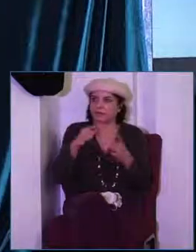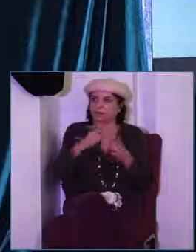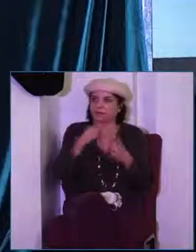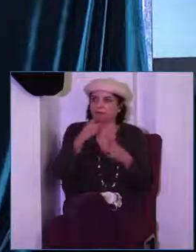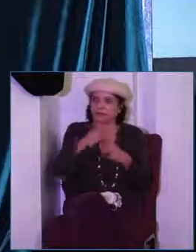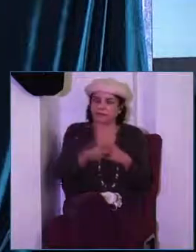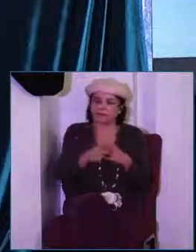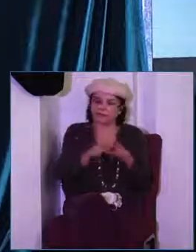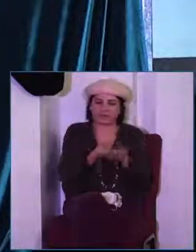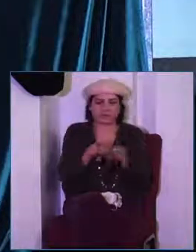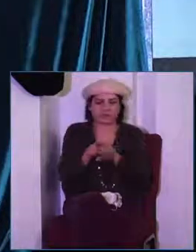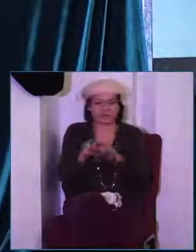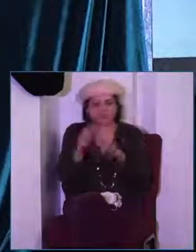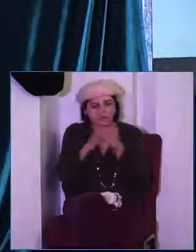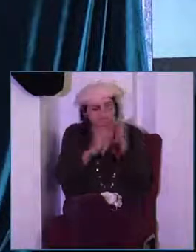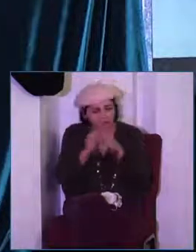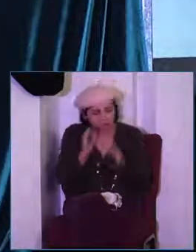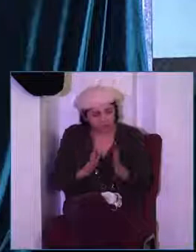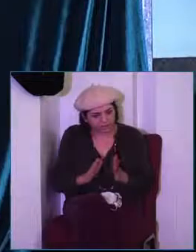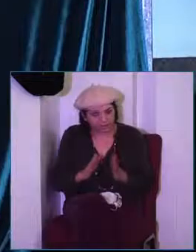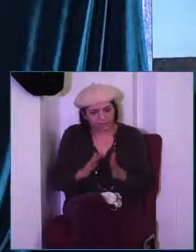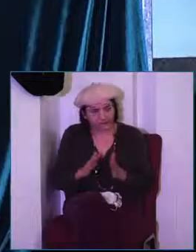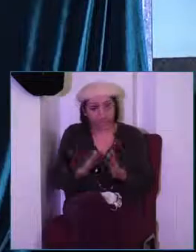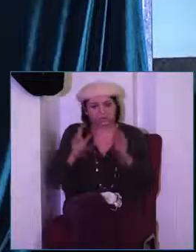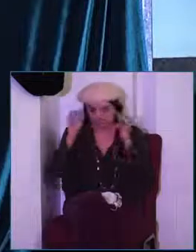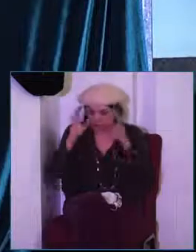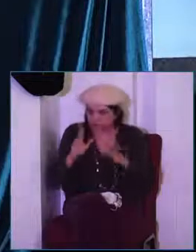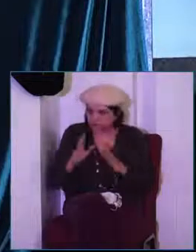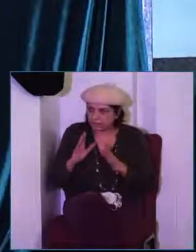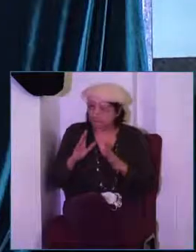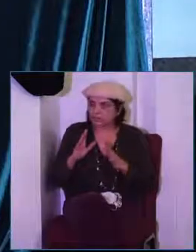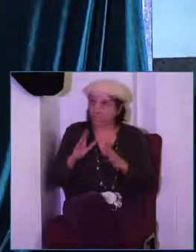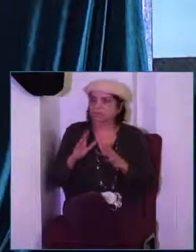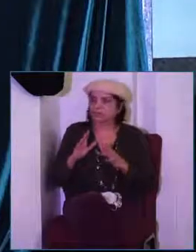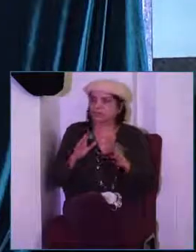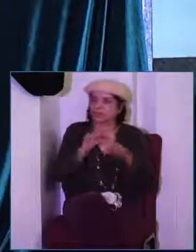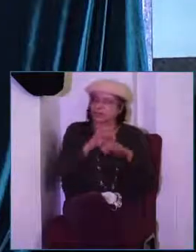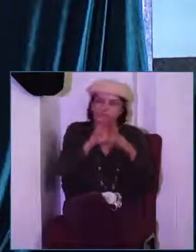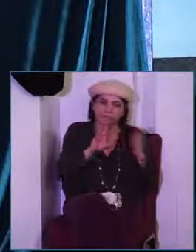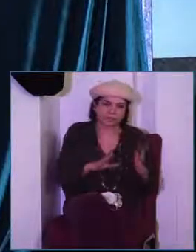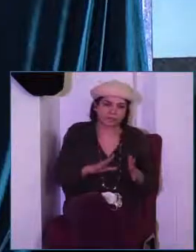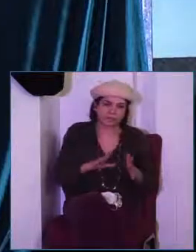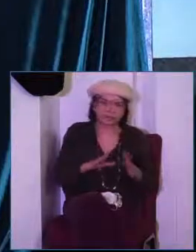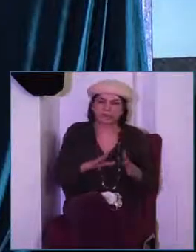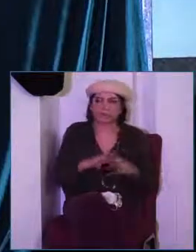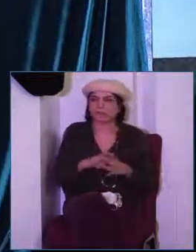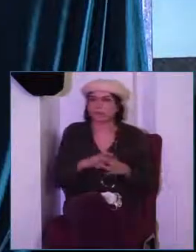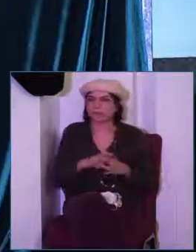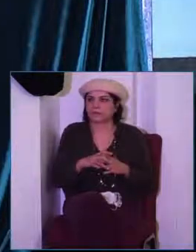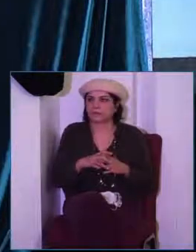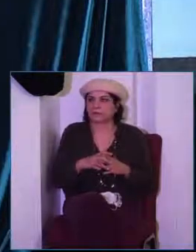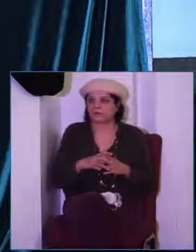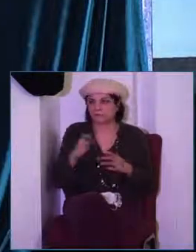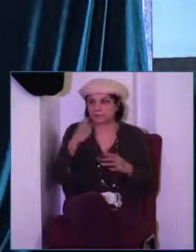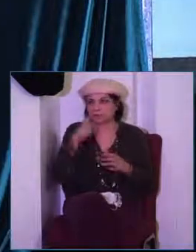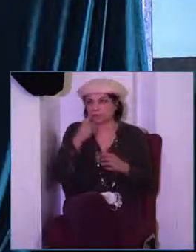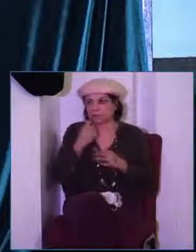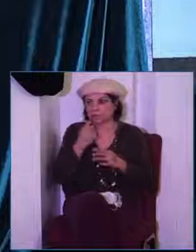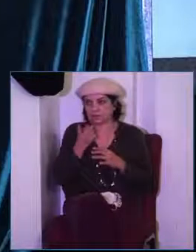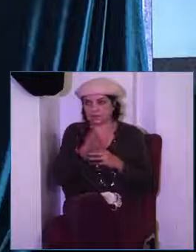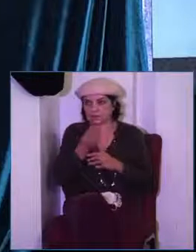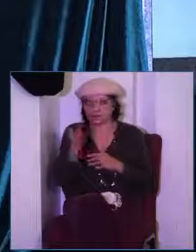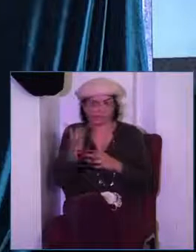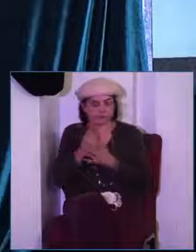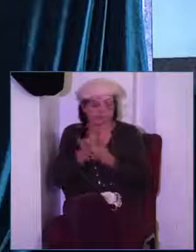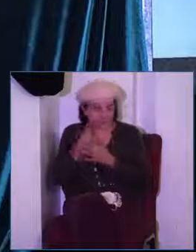as a teacher, as a counselor. Oh yeah, I'm going to tell you, over the last few months, I've ripped and reared at the TV and the